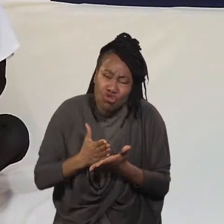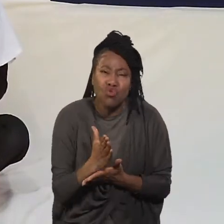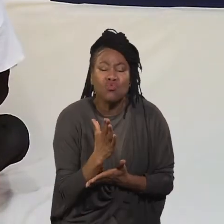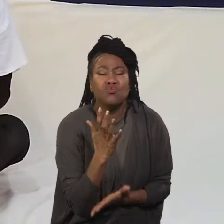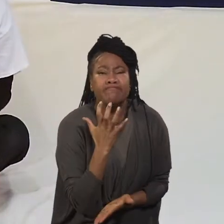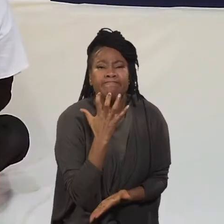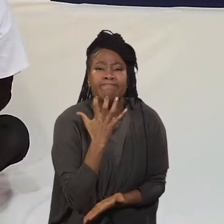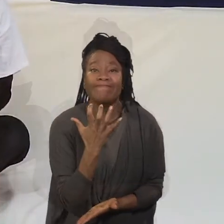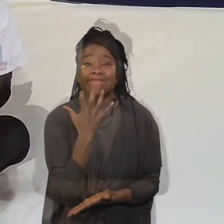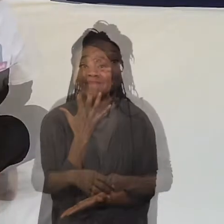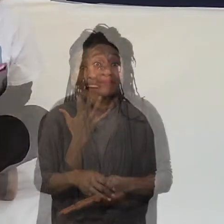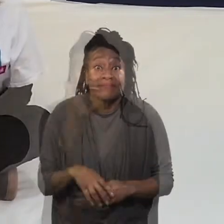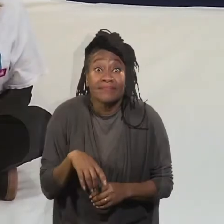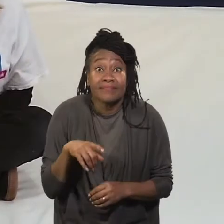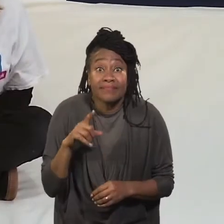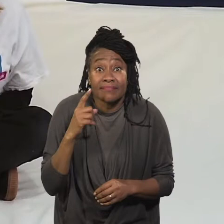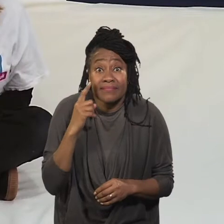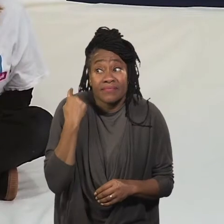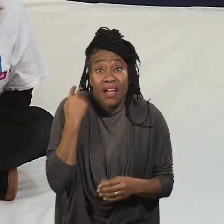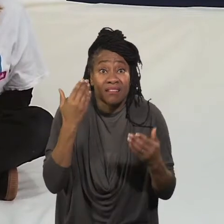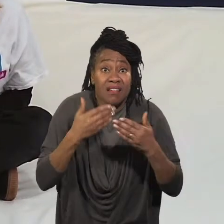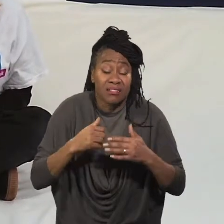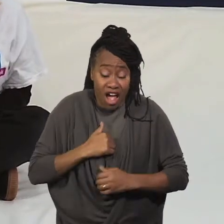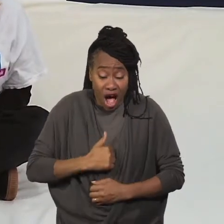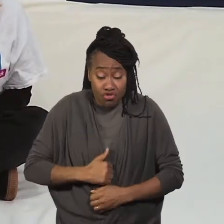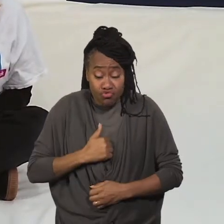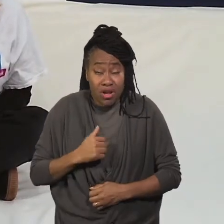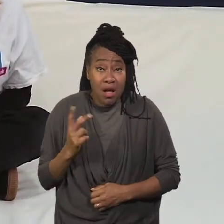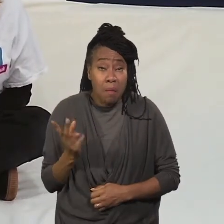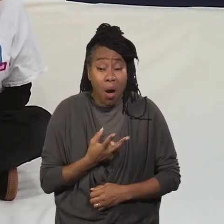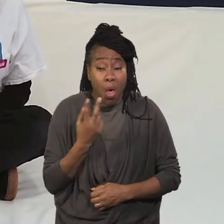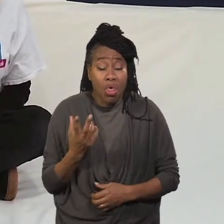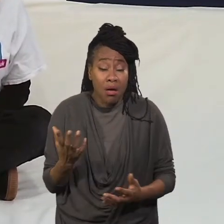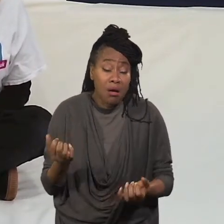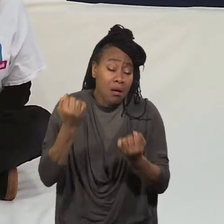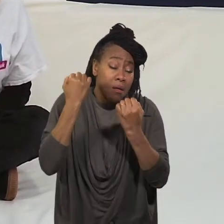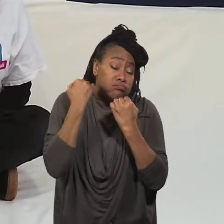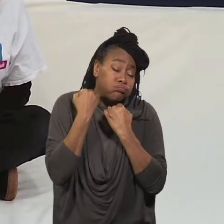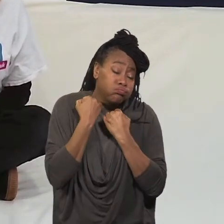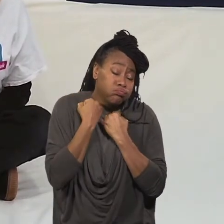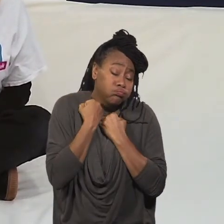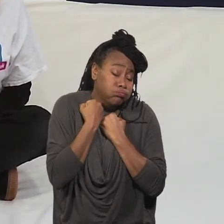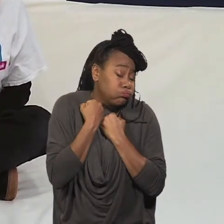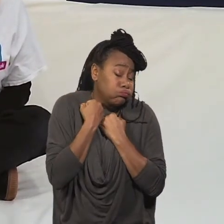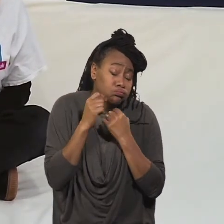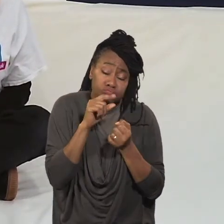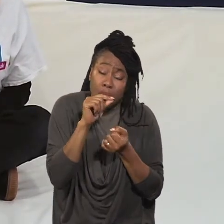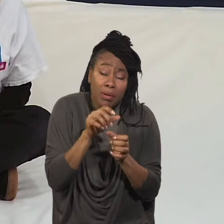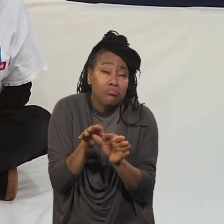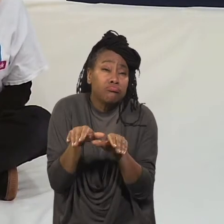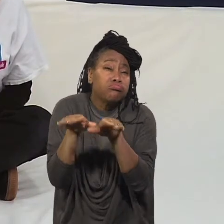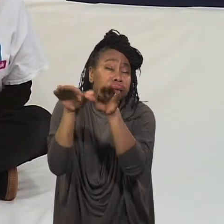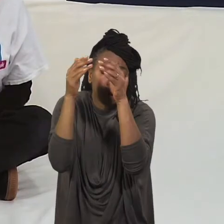me through. That night hungry, they went to bed, not knowing where that robin had fled.